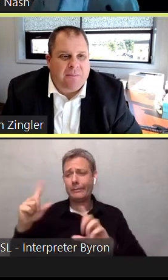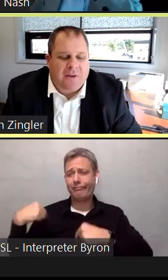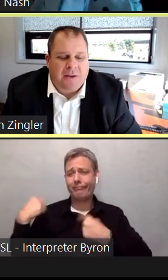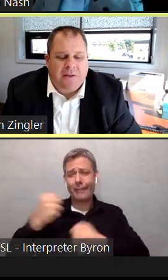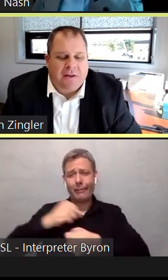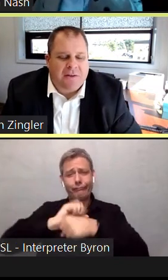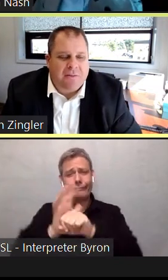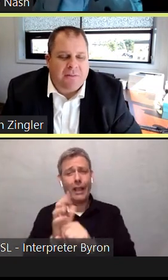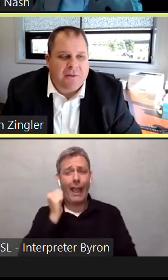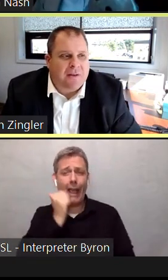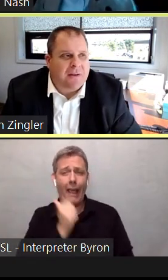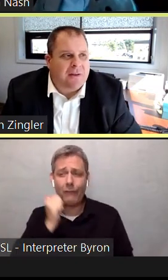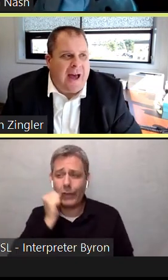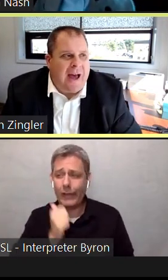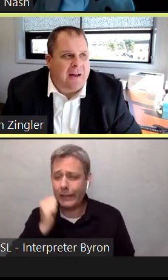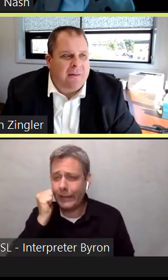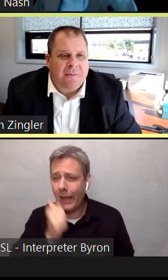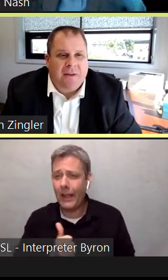day the